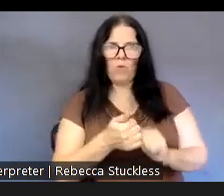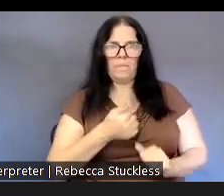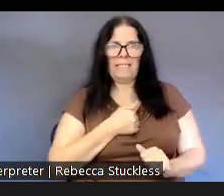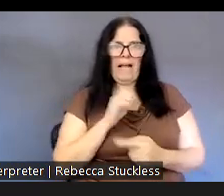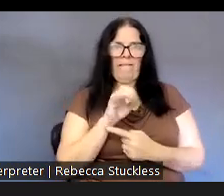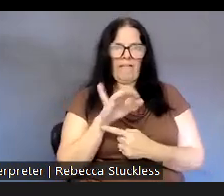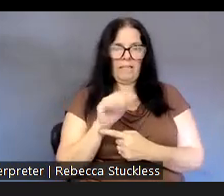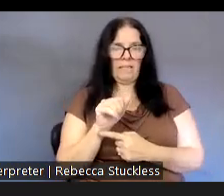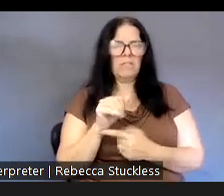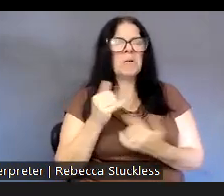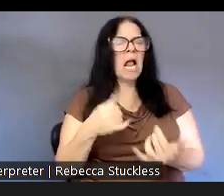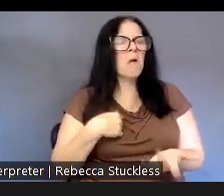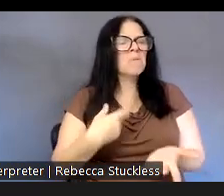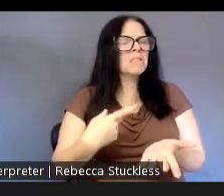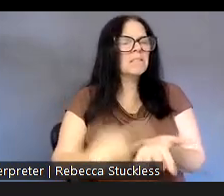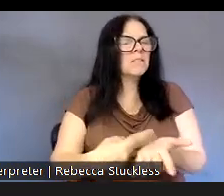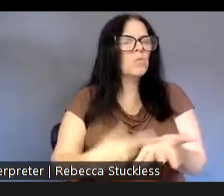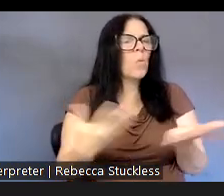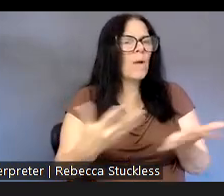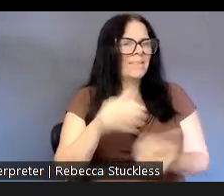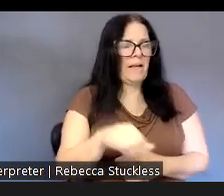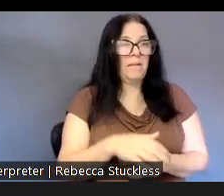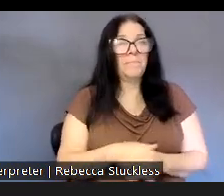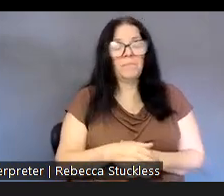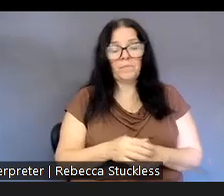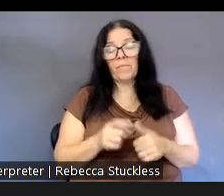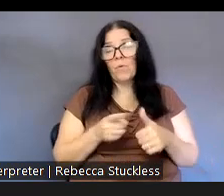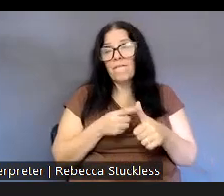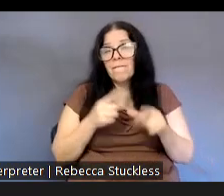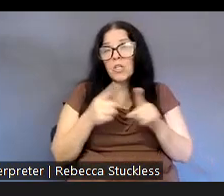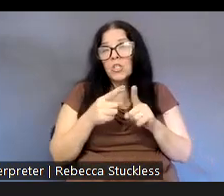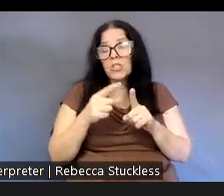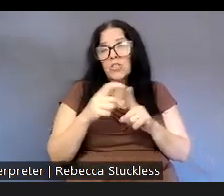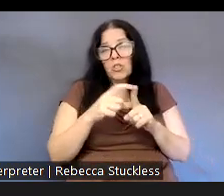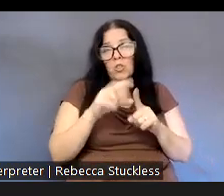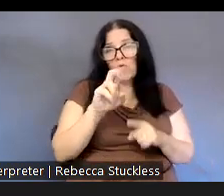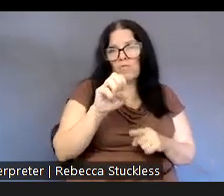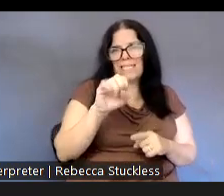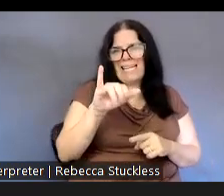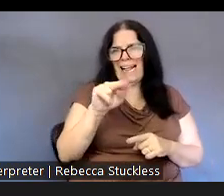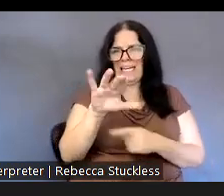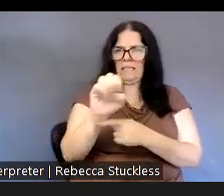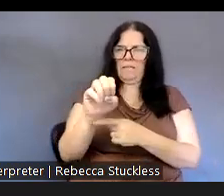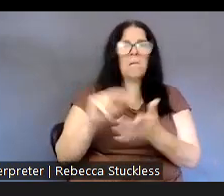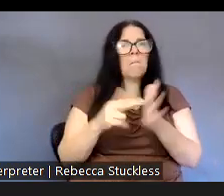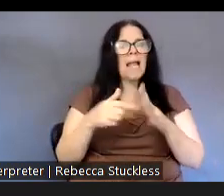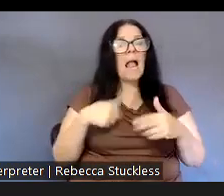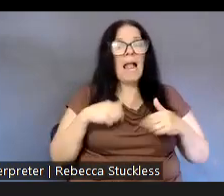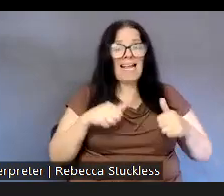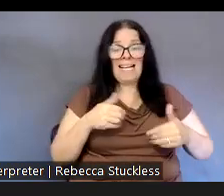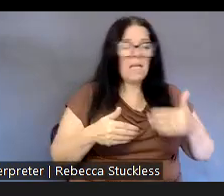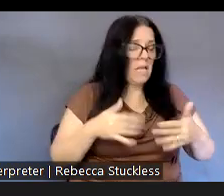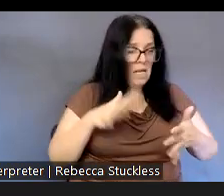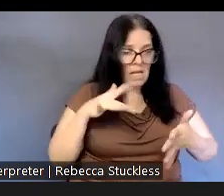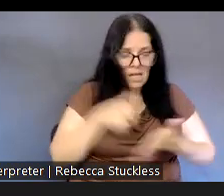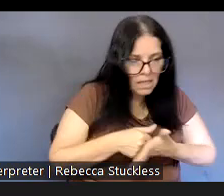are. So resilience refers to the ability to bounce back, to cope